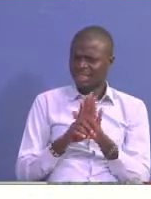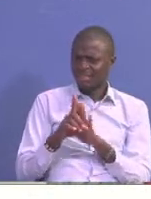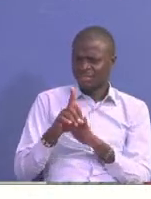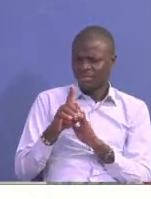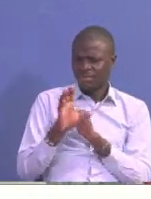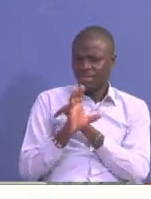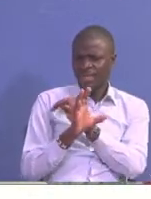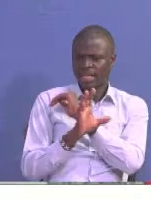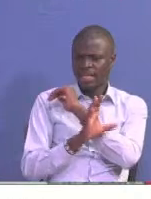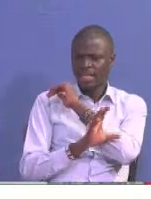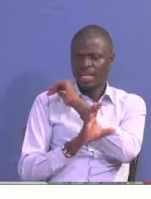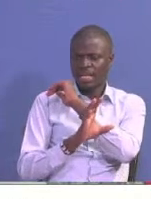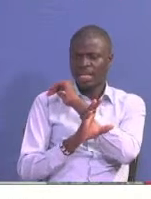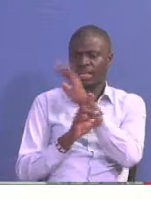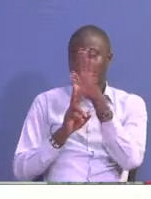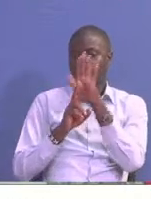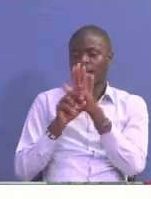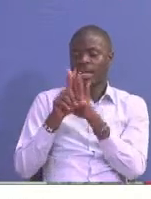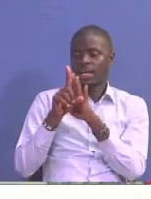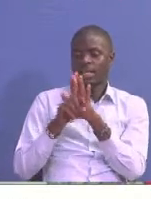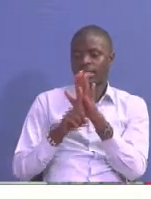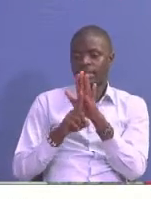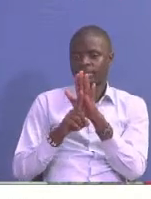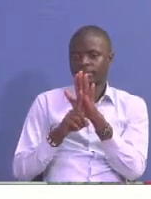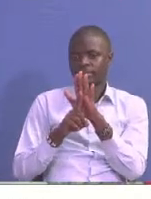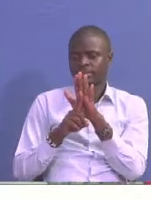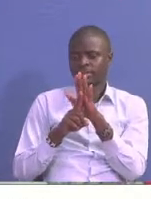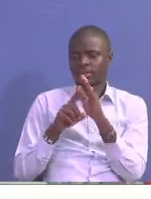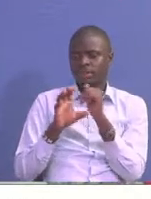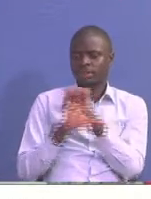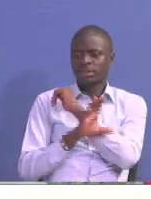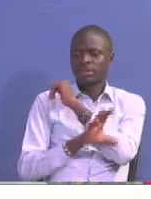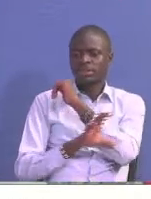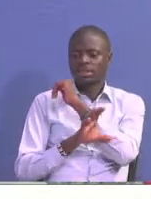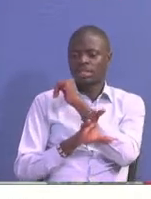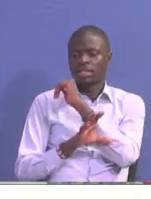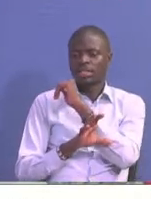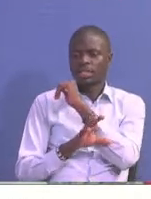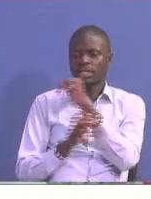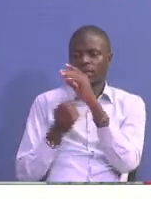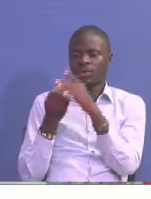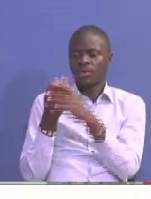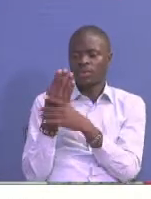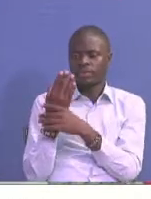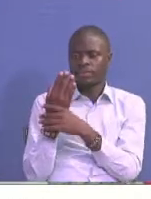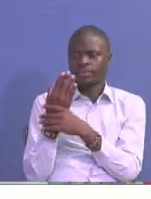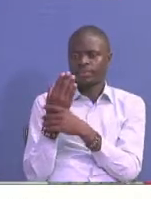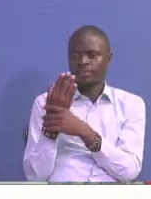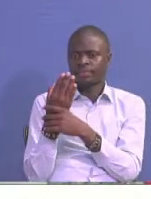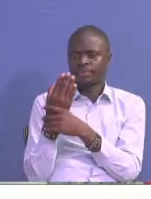country? Because unless the country goes